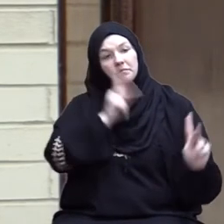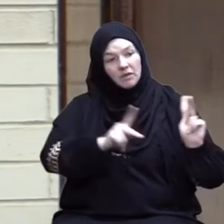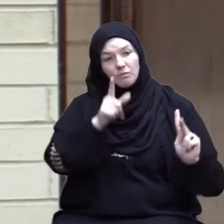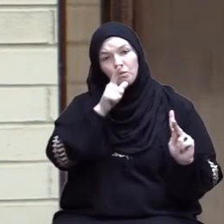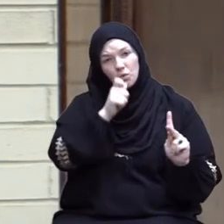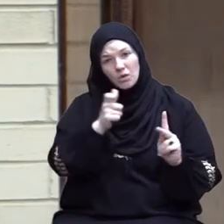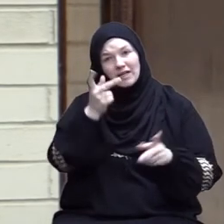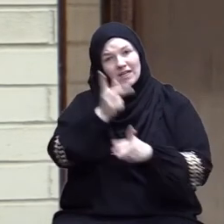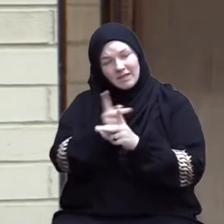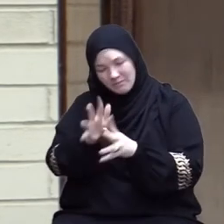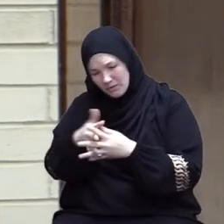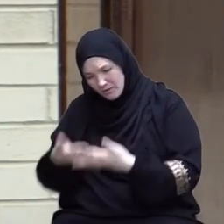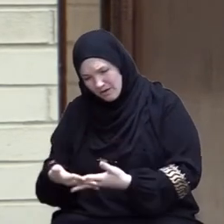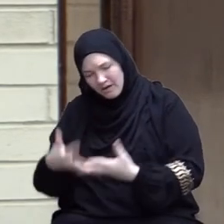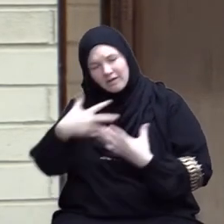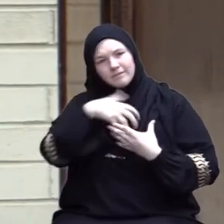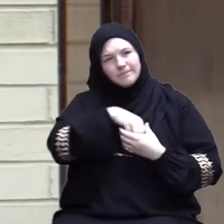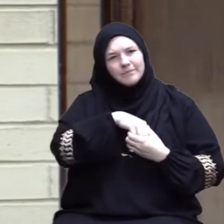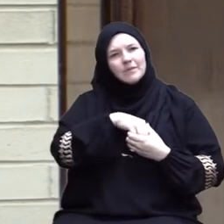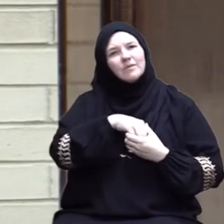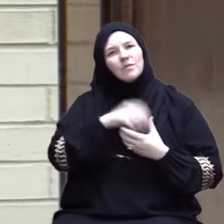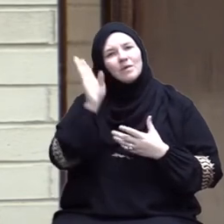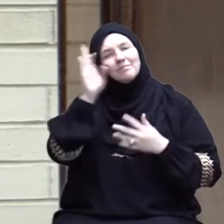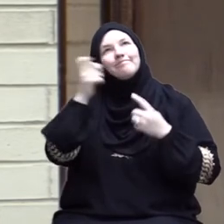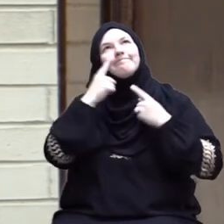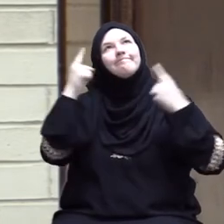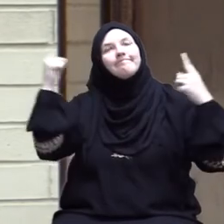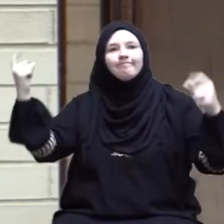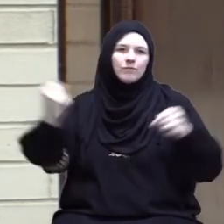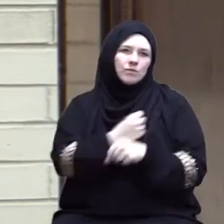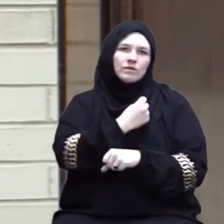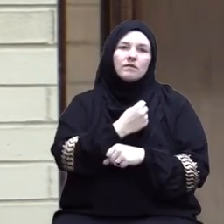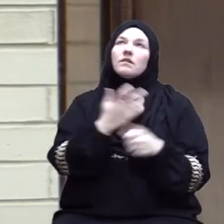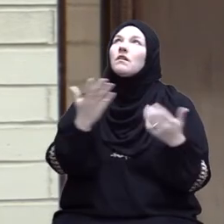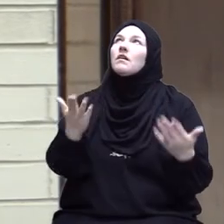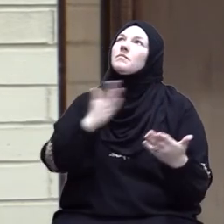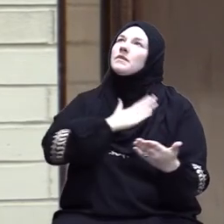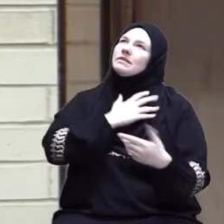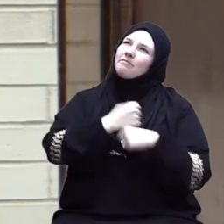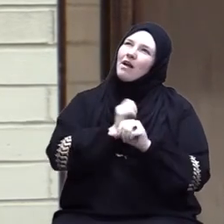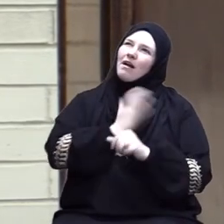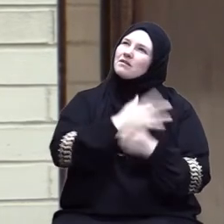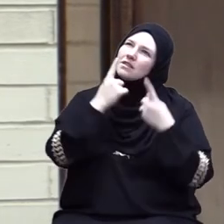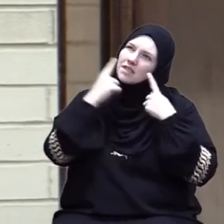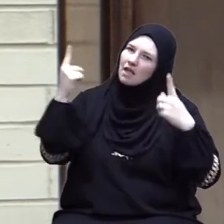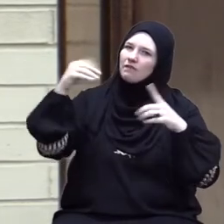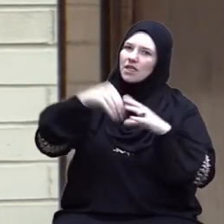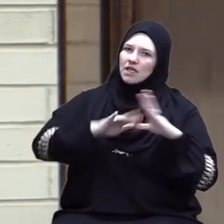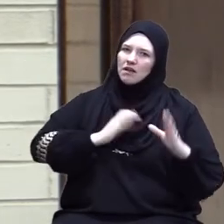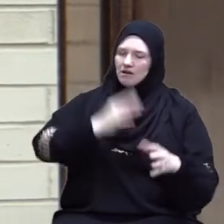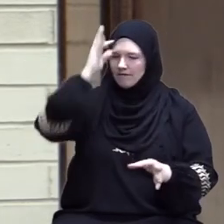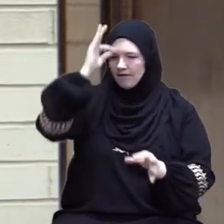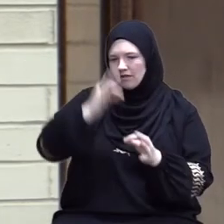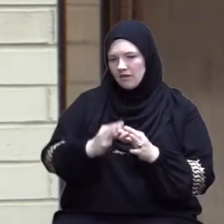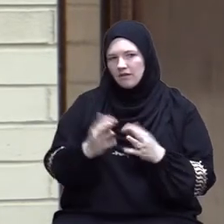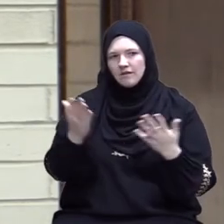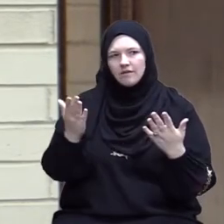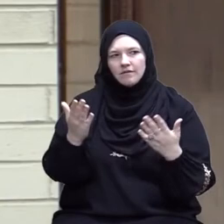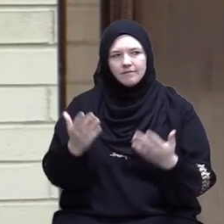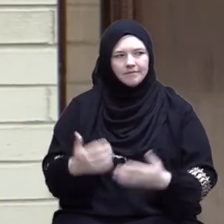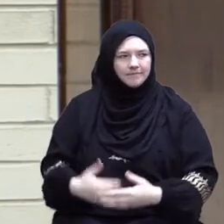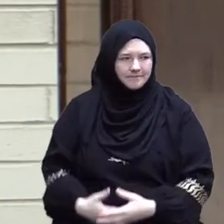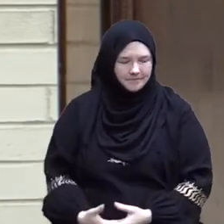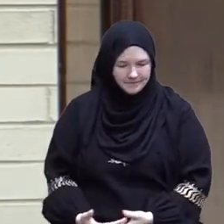are the winners, the successful ones. May Allah subhanahu wa ta'ala make us all successful in our faith.